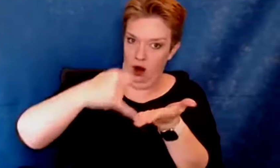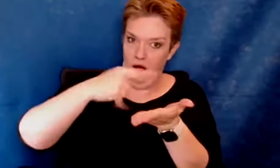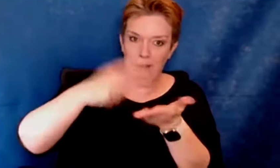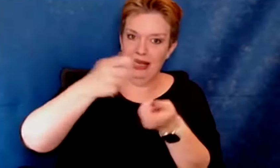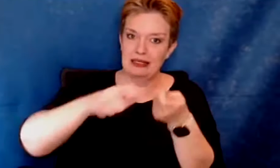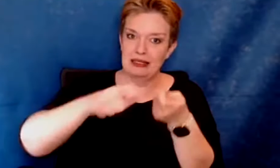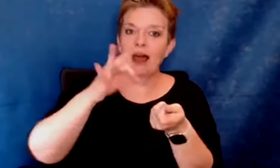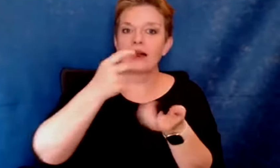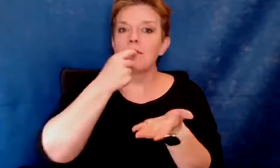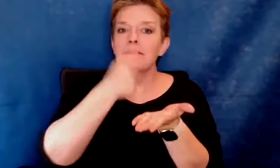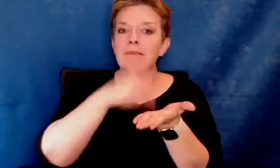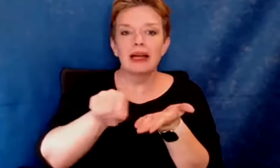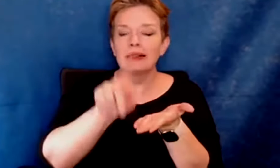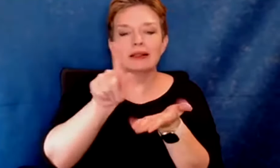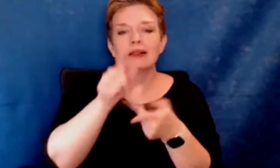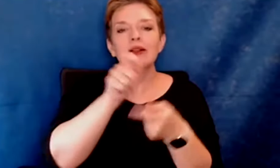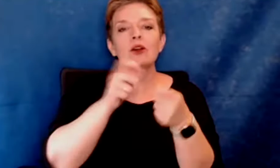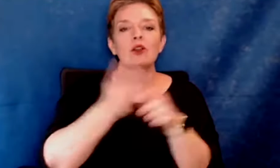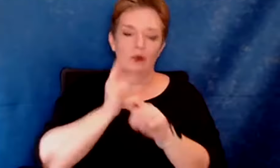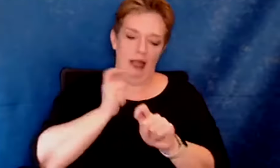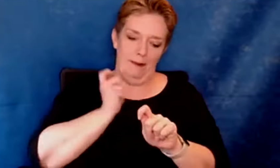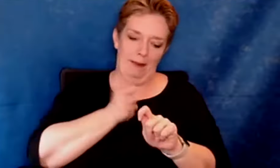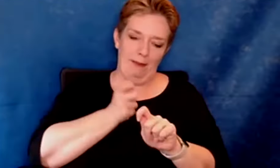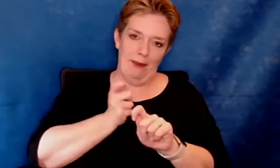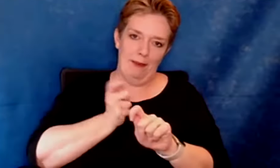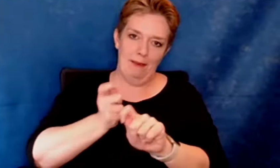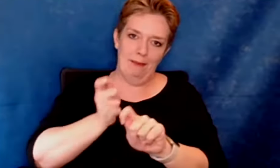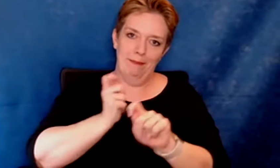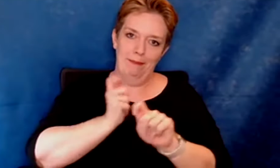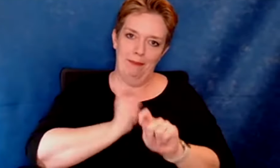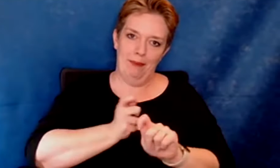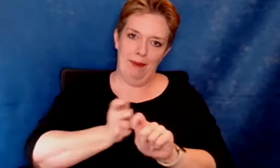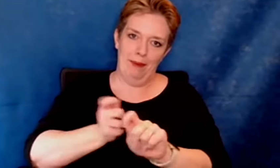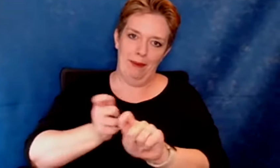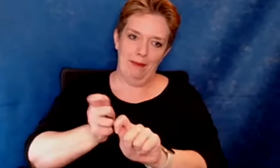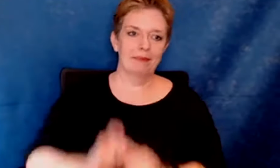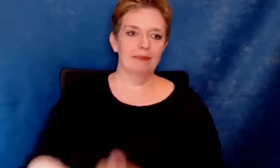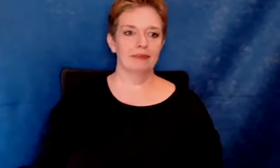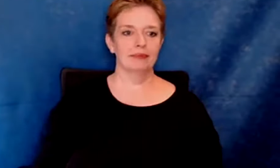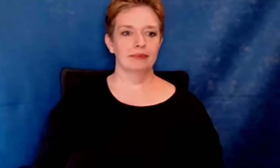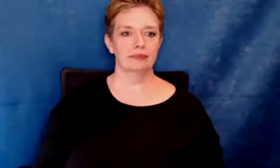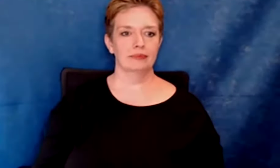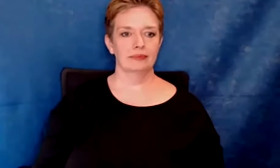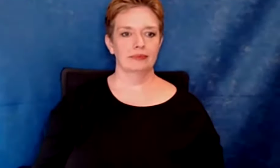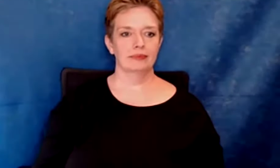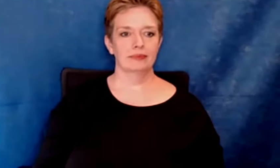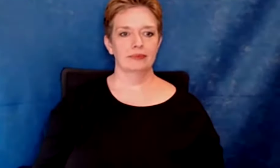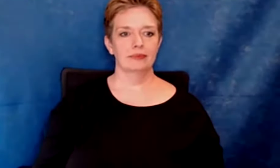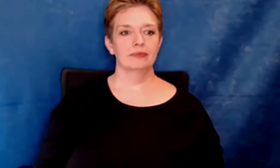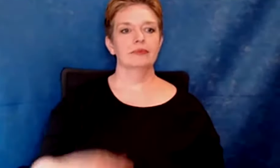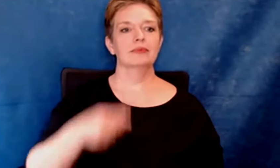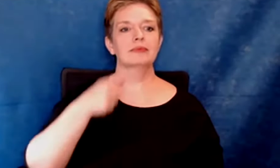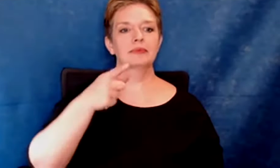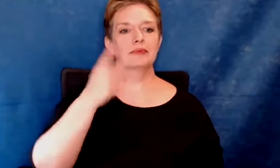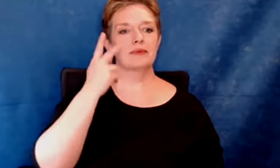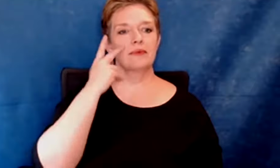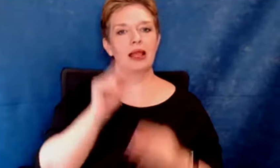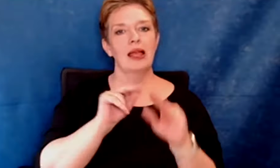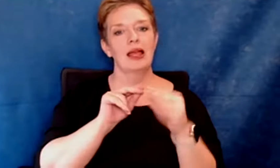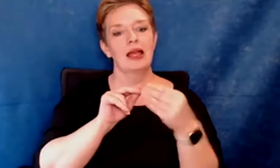little tool there for the chasing and process. You can see it's a little meant to be a little brooch. I worked with a